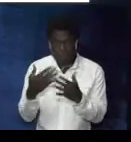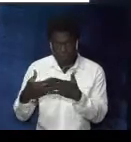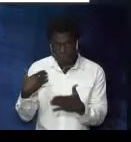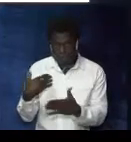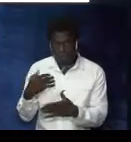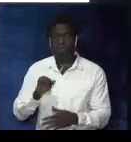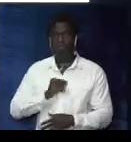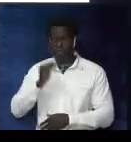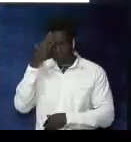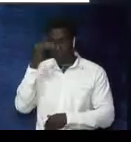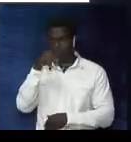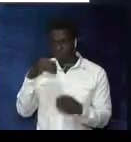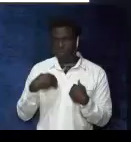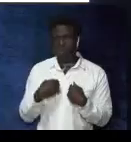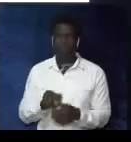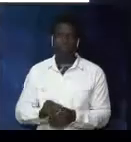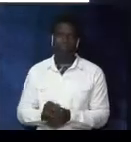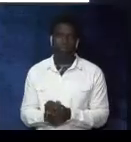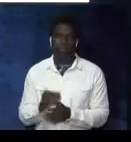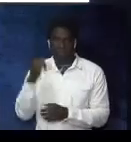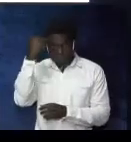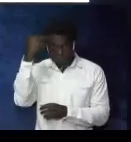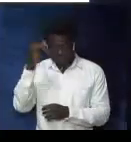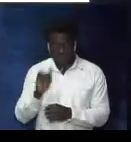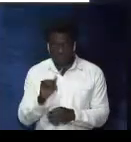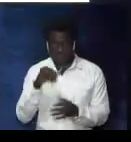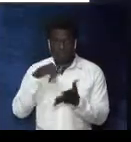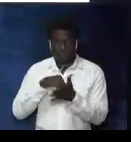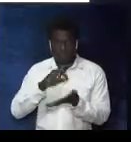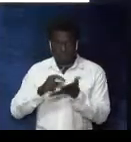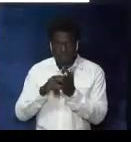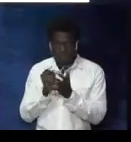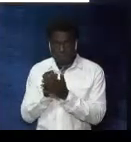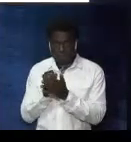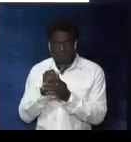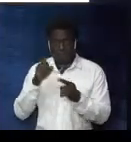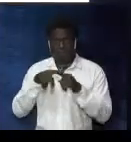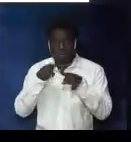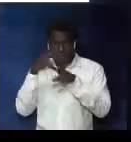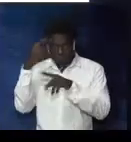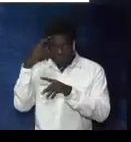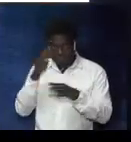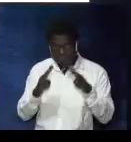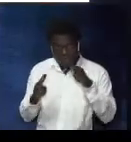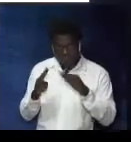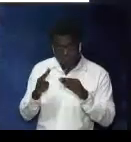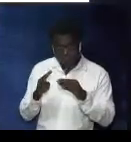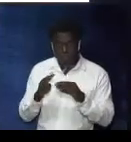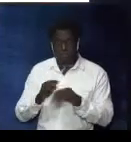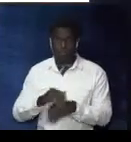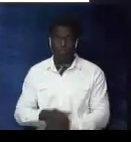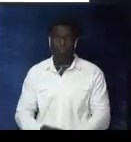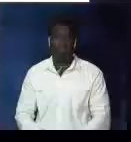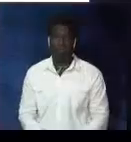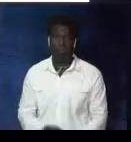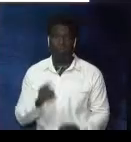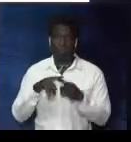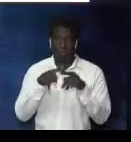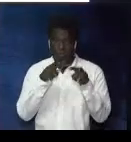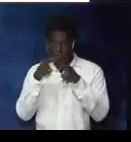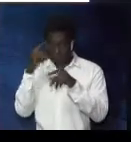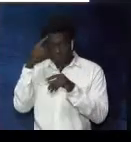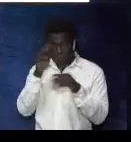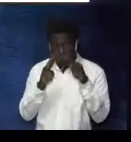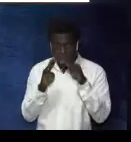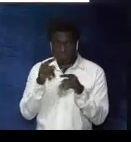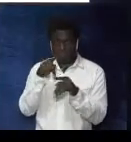I know you have. Idiomatically, it means To look for trouble. To